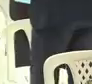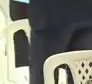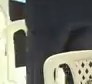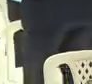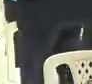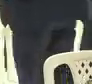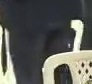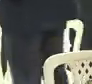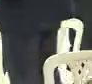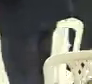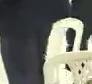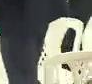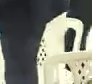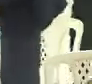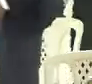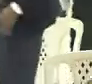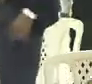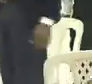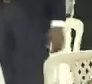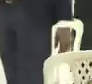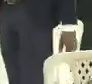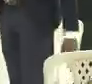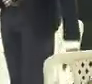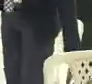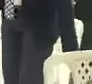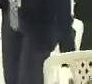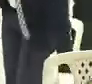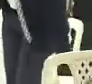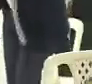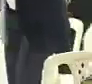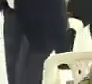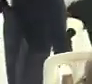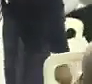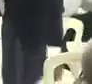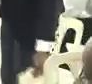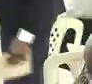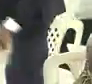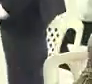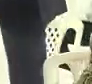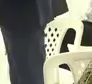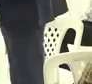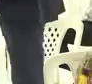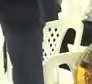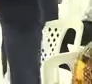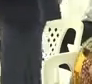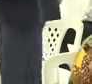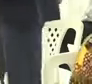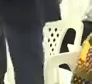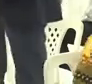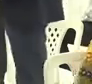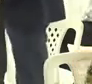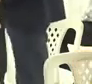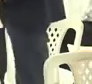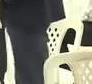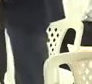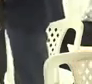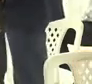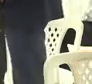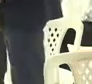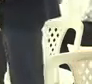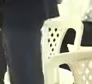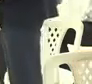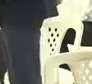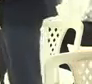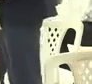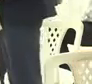Glory be to God. You agree with me that indeed it has been a great time in God's presence, feasting at the Lord's table, and God is